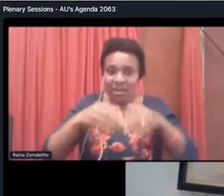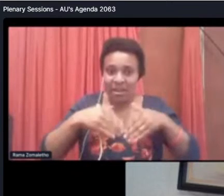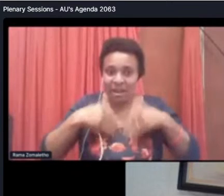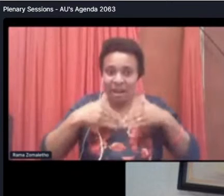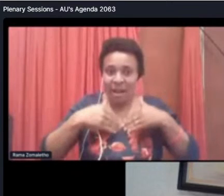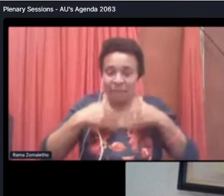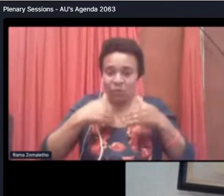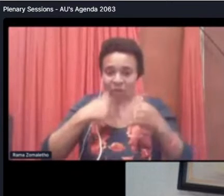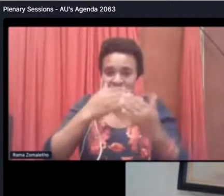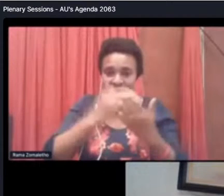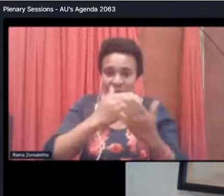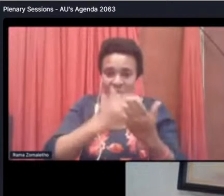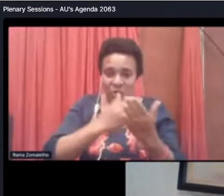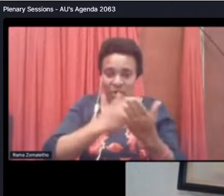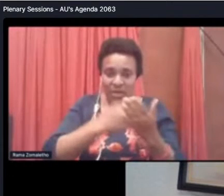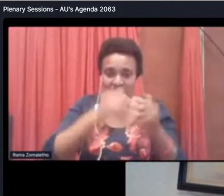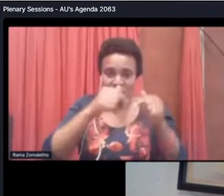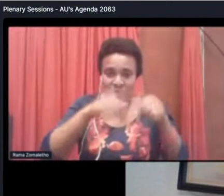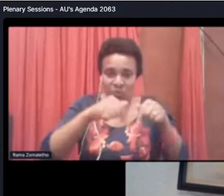on remittances that